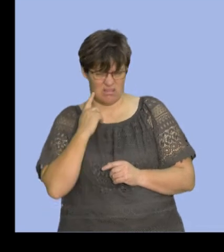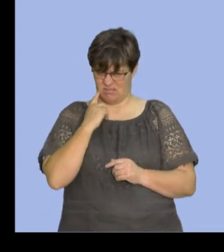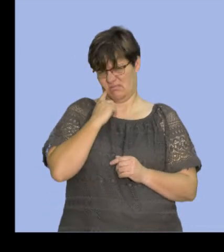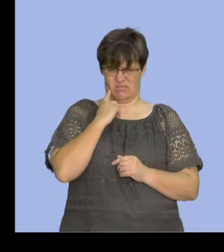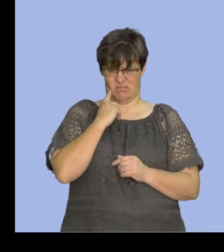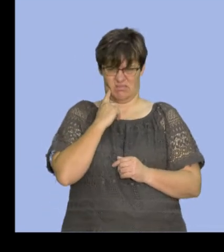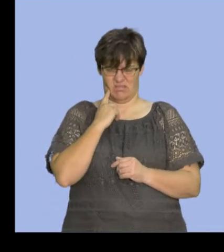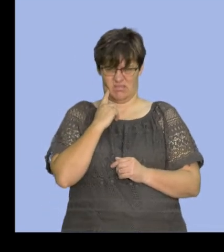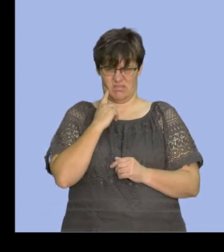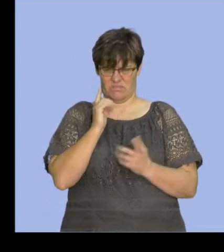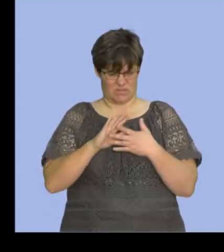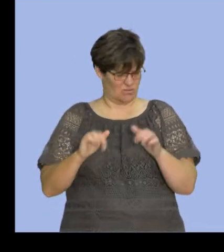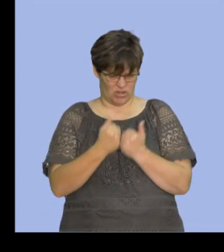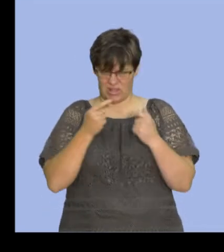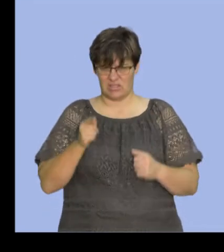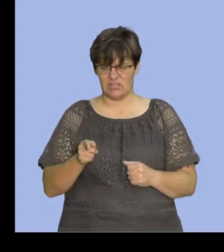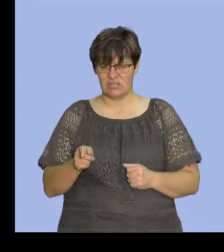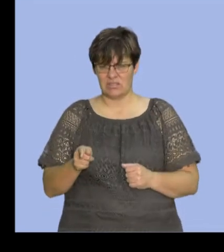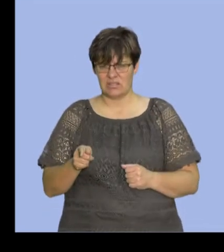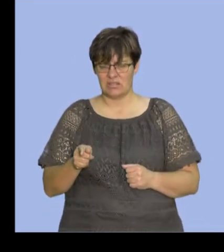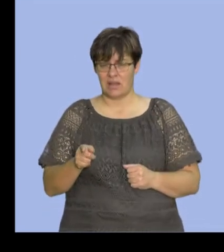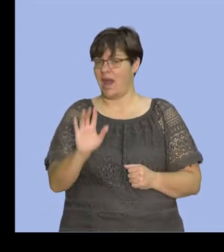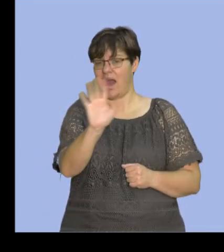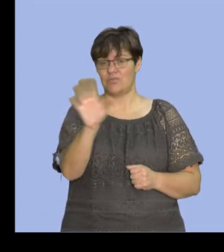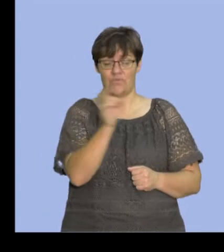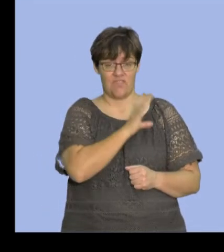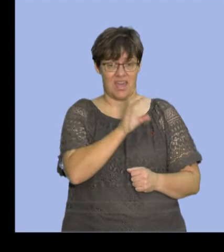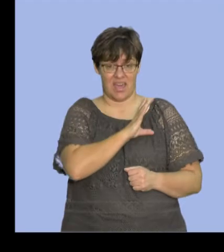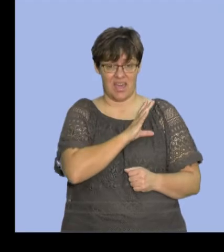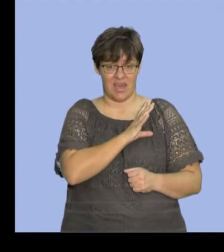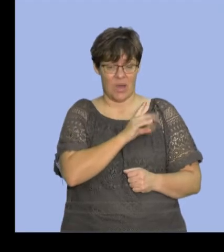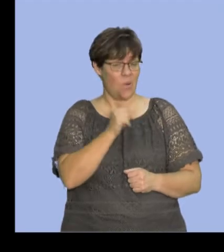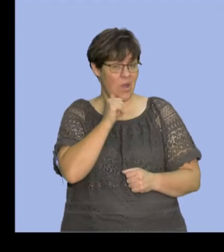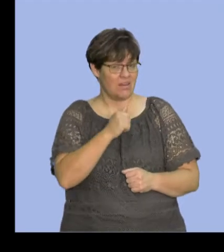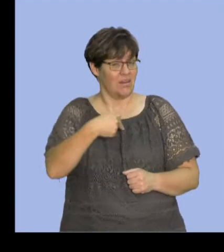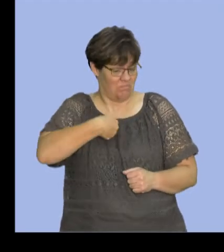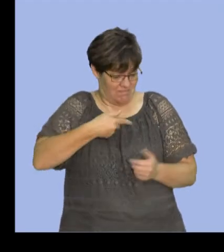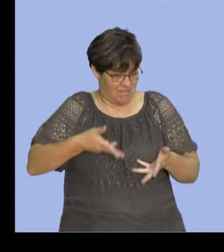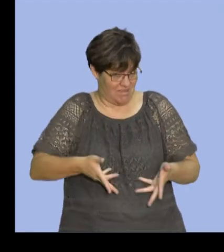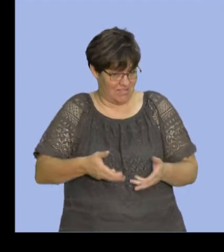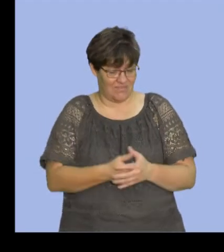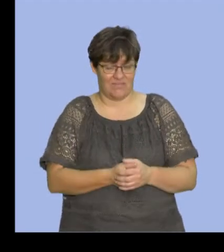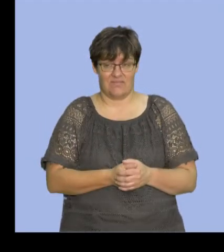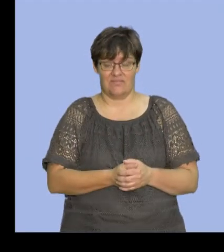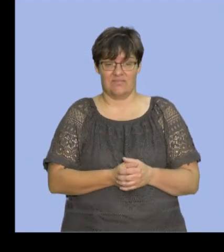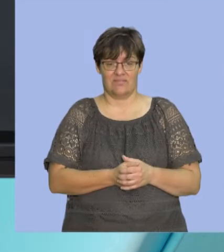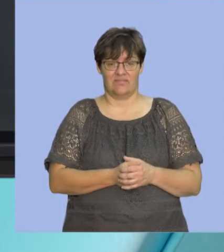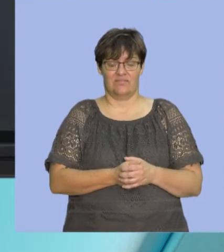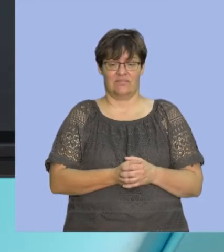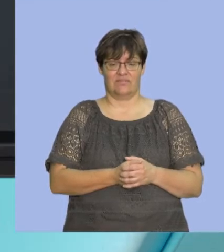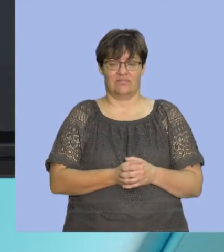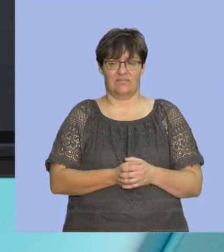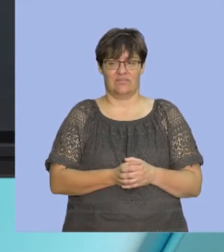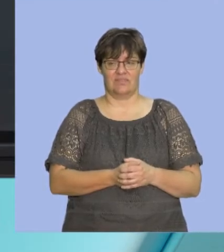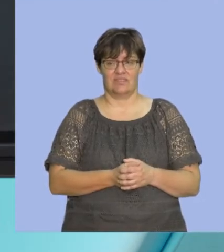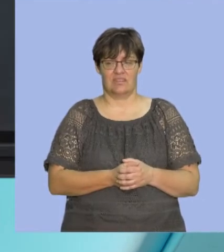bit of a challenge here, but don't fear when Ashraf is near. Let's look at